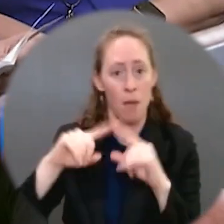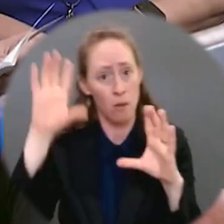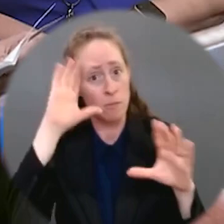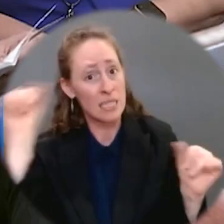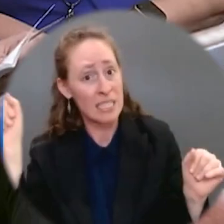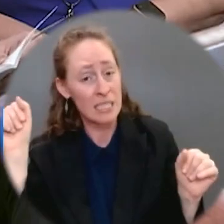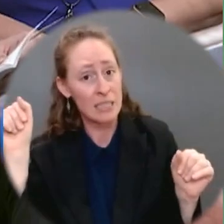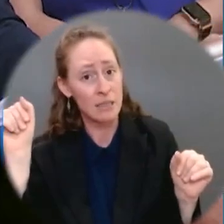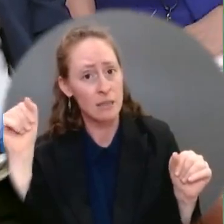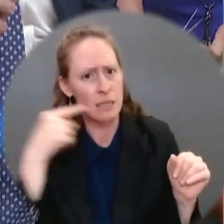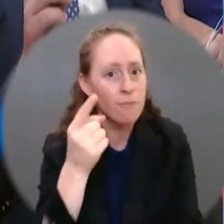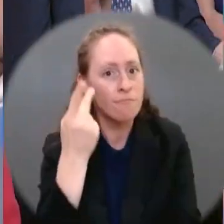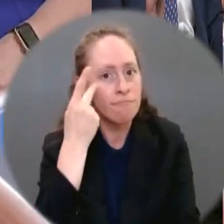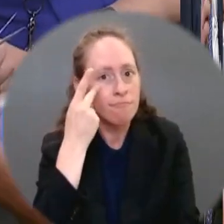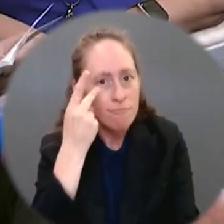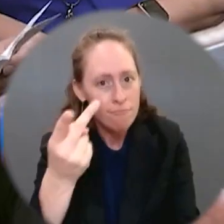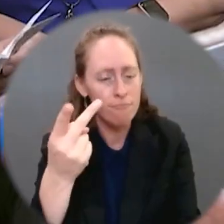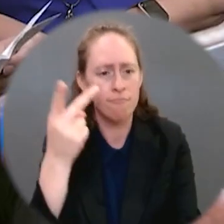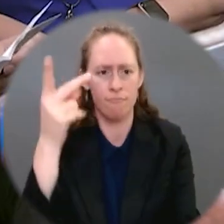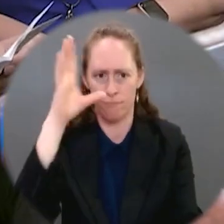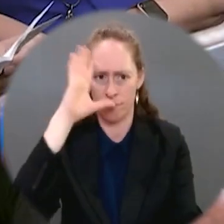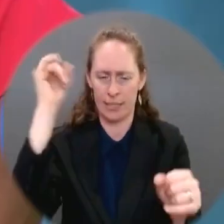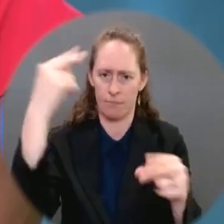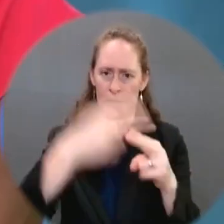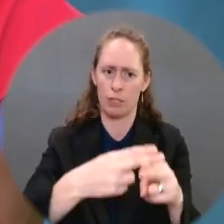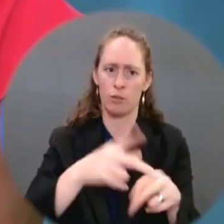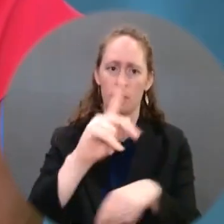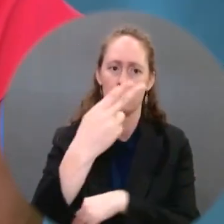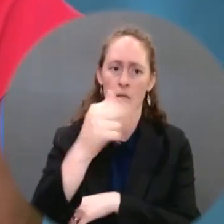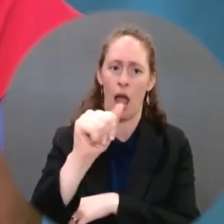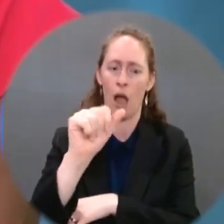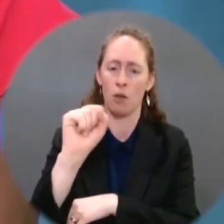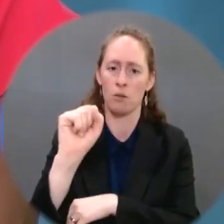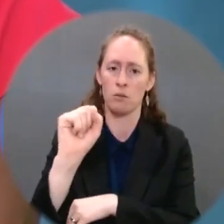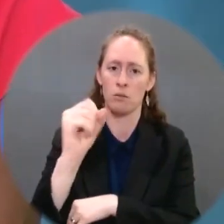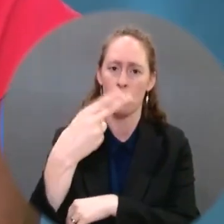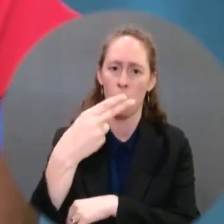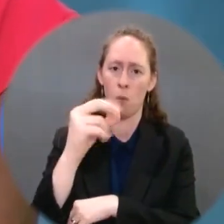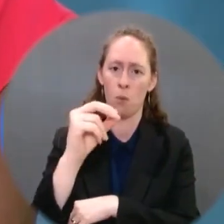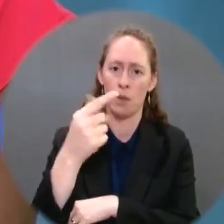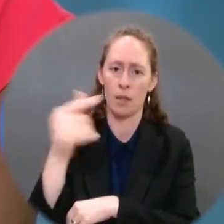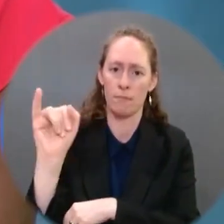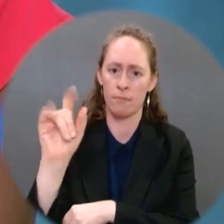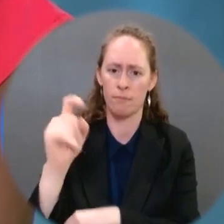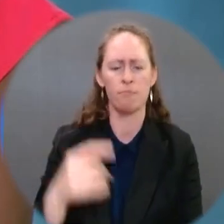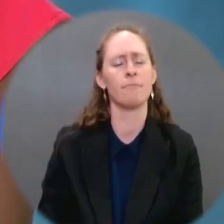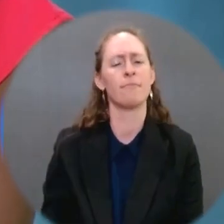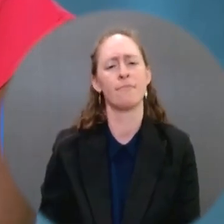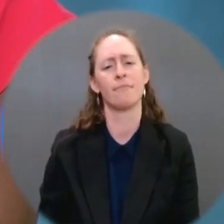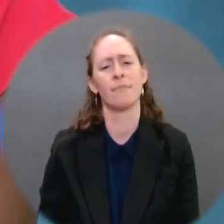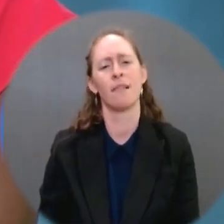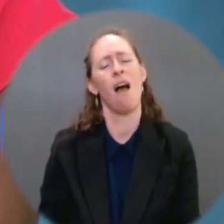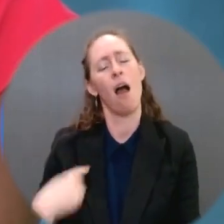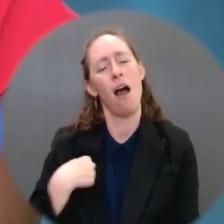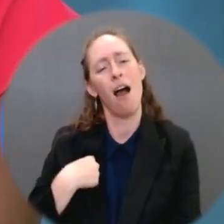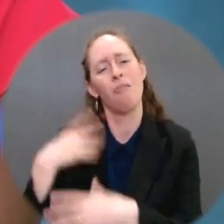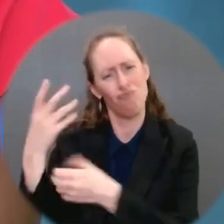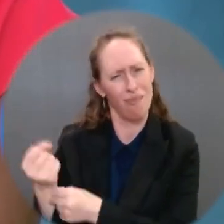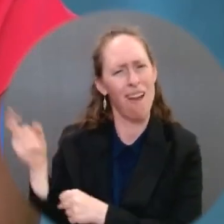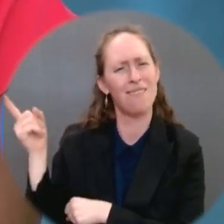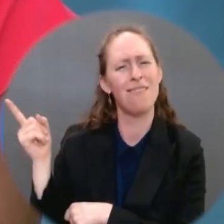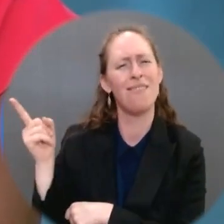president raise the issue? I trust the president. He made those comments. As you heard directly from